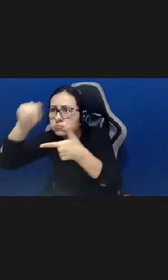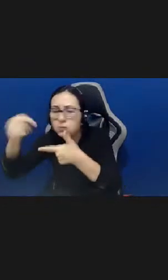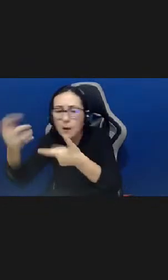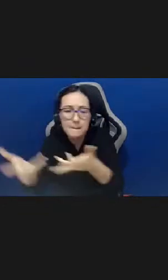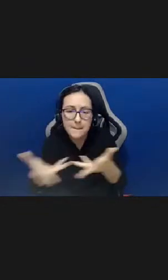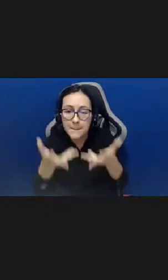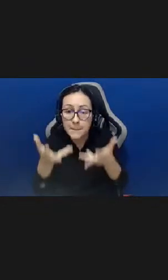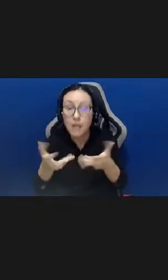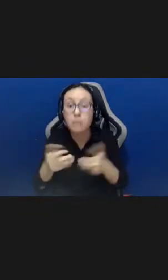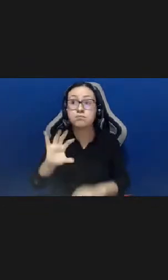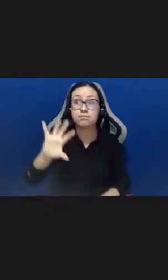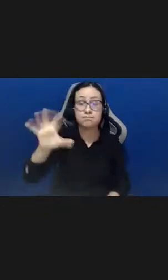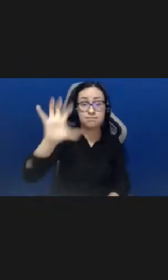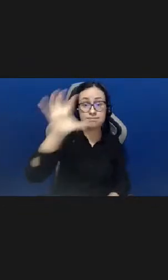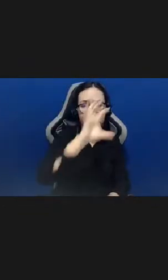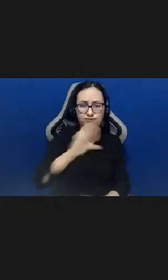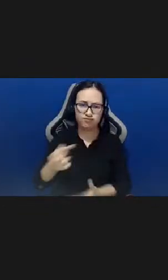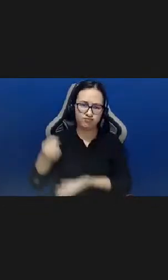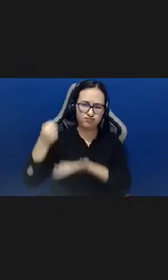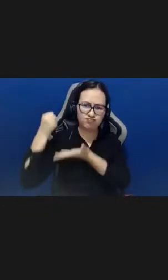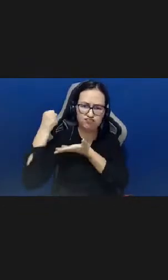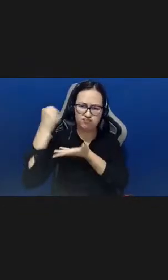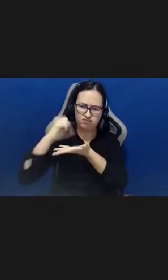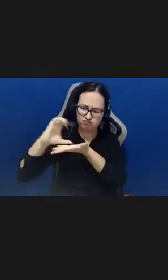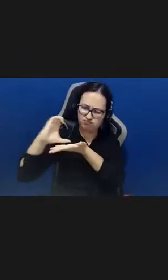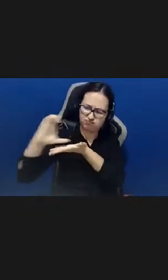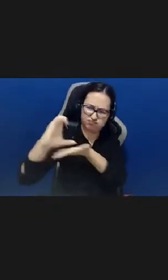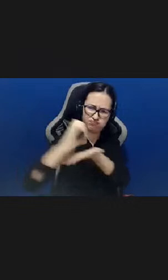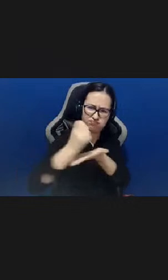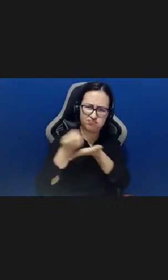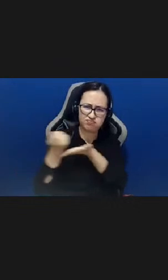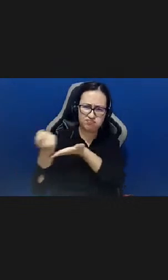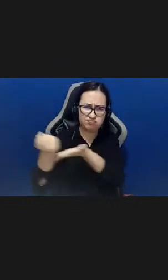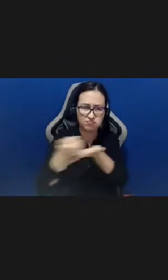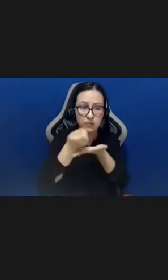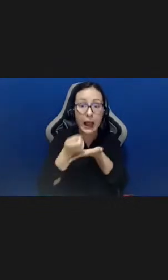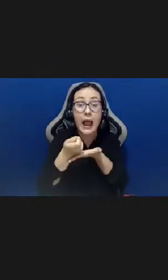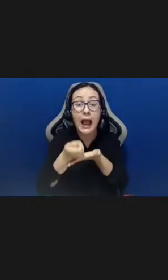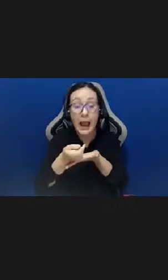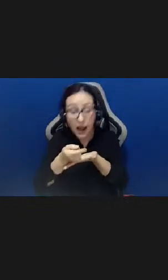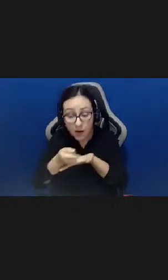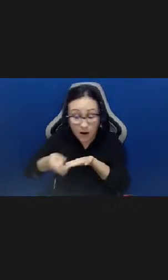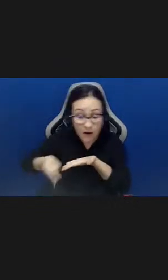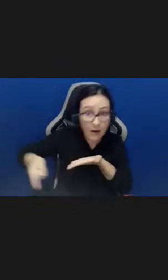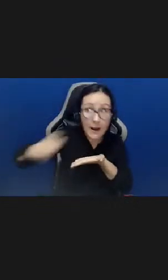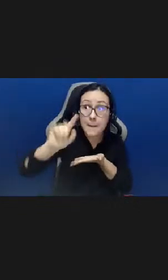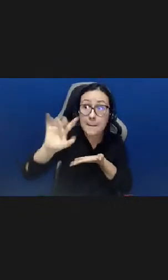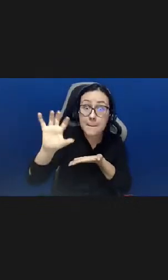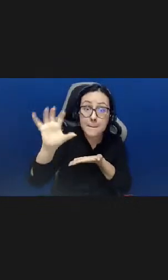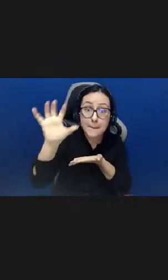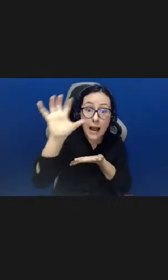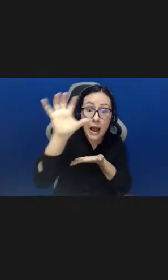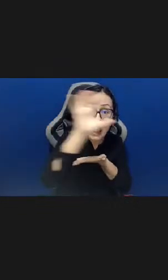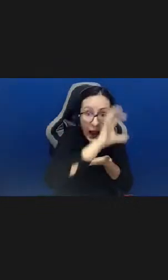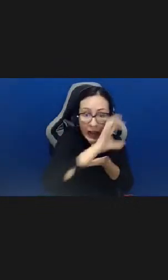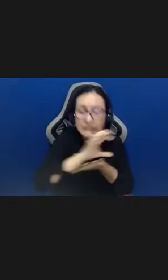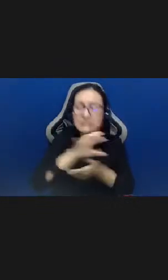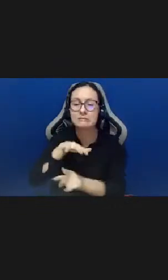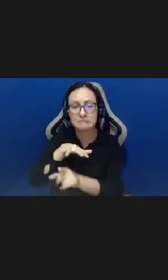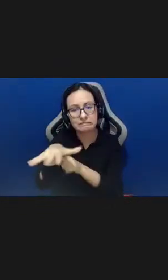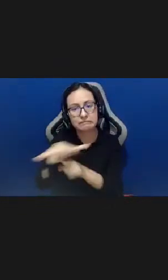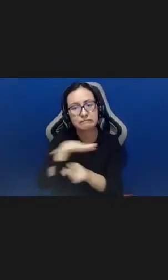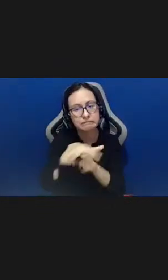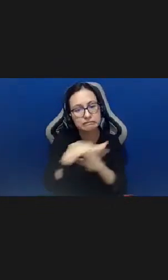in both types of countries, we have different groups of people affected differently by COVID. General population and essential workers, they